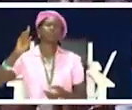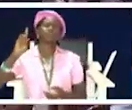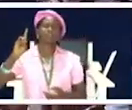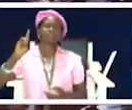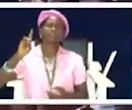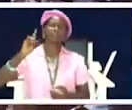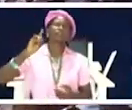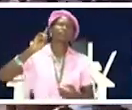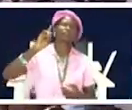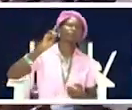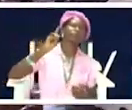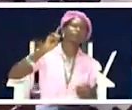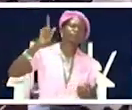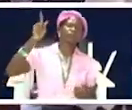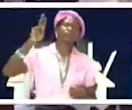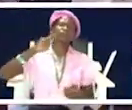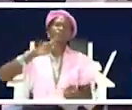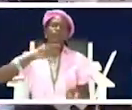glorified.